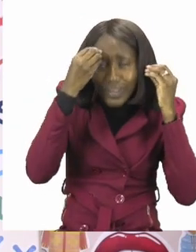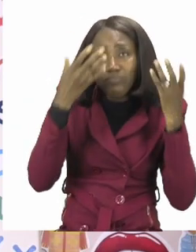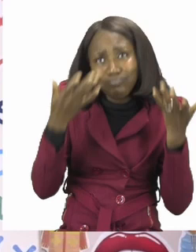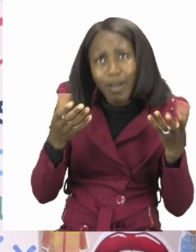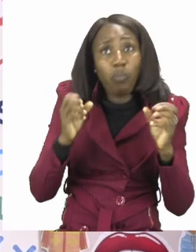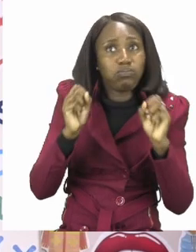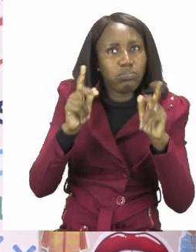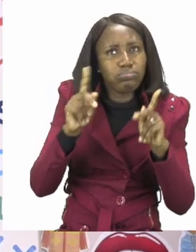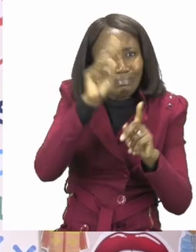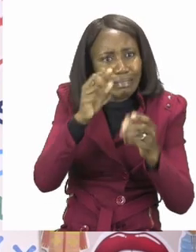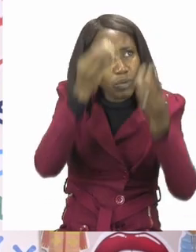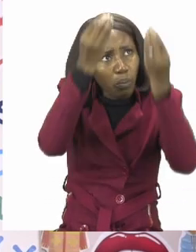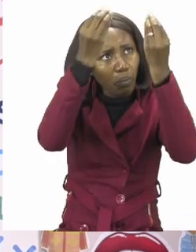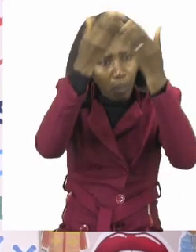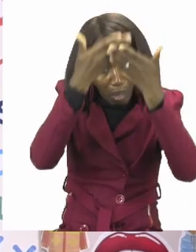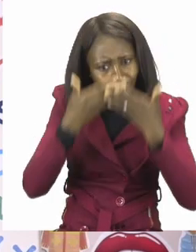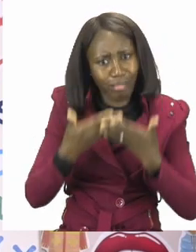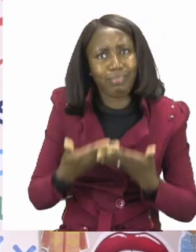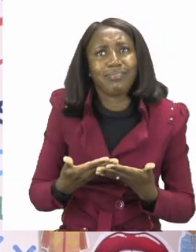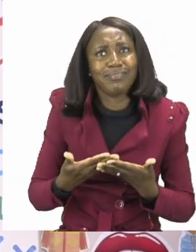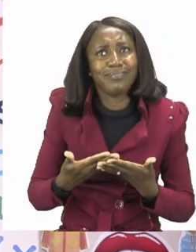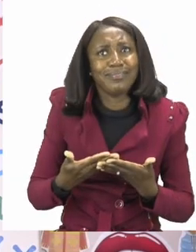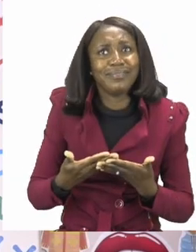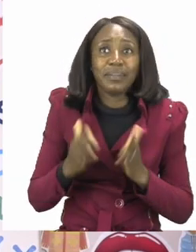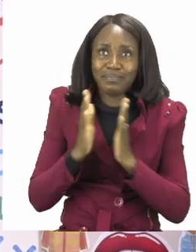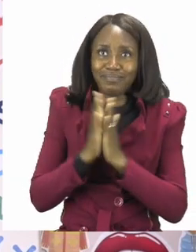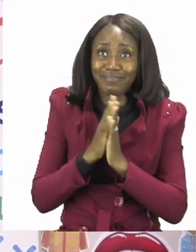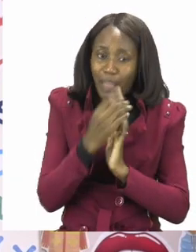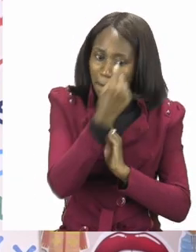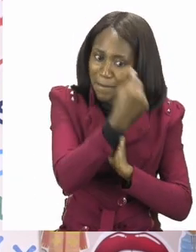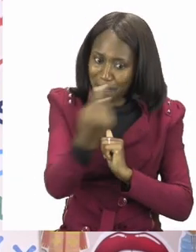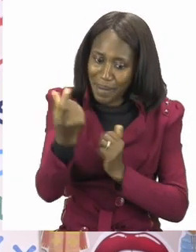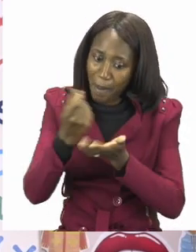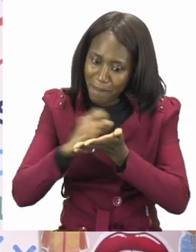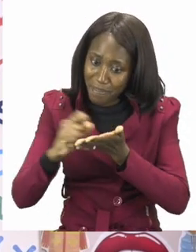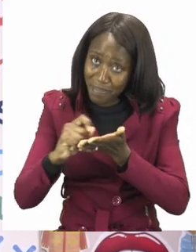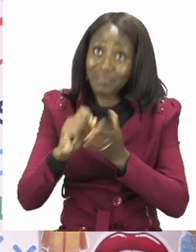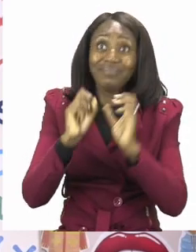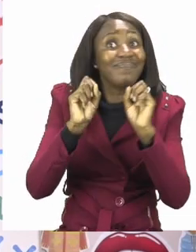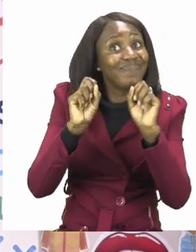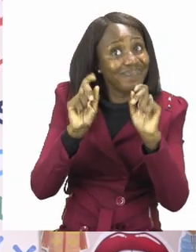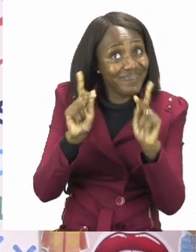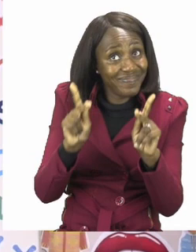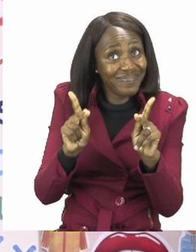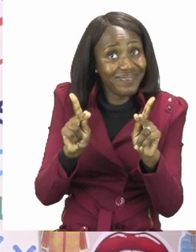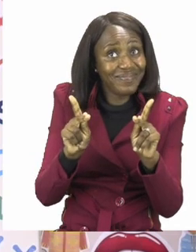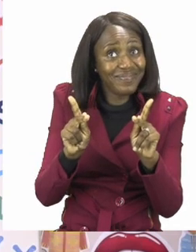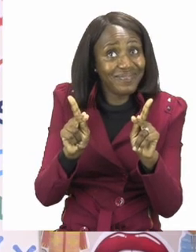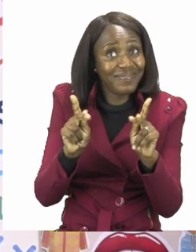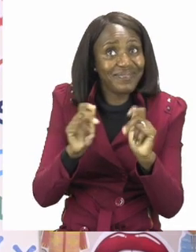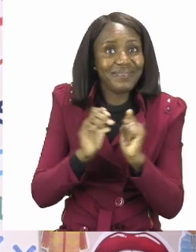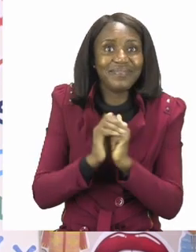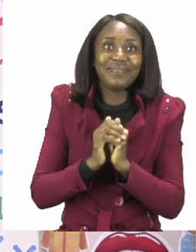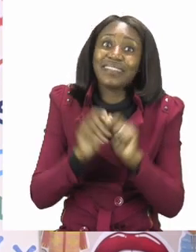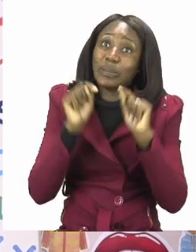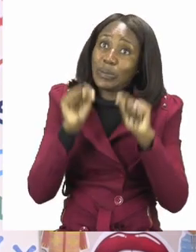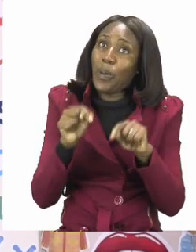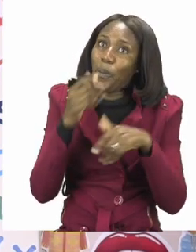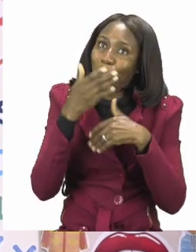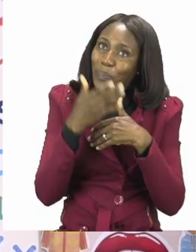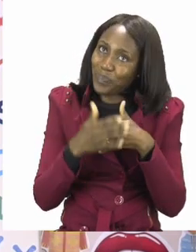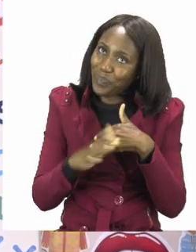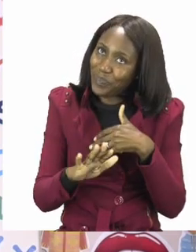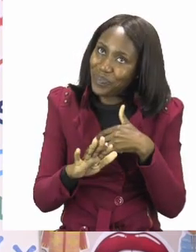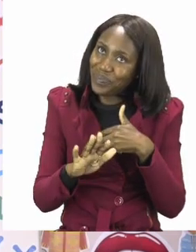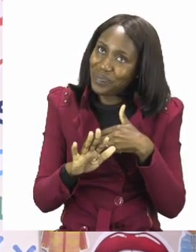ask an adult for help. Just make sure that you finish your work by yourself. So now that we are done,